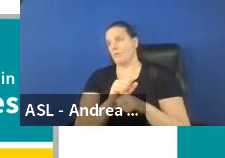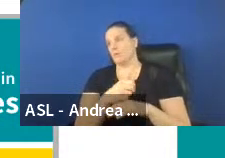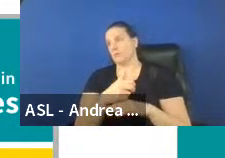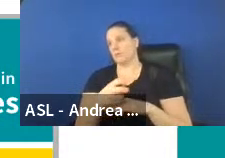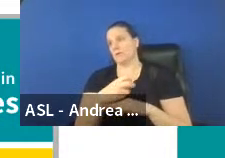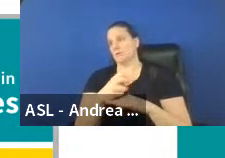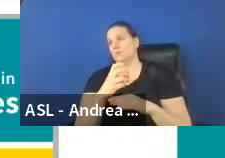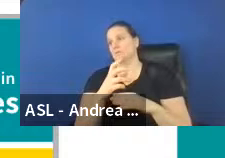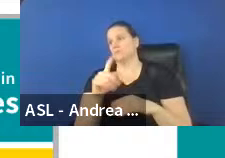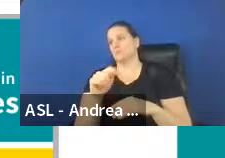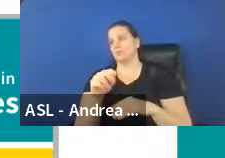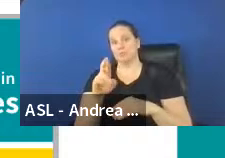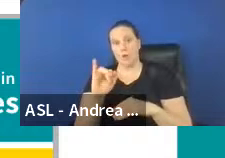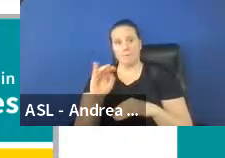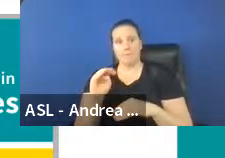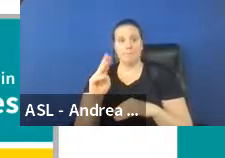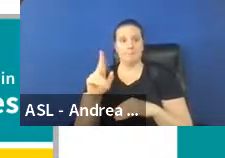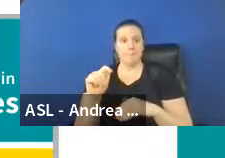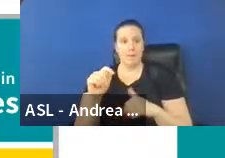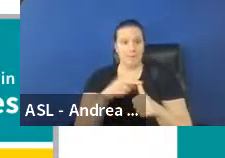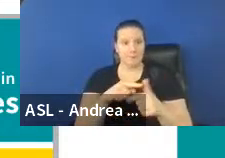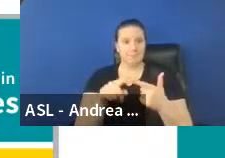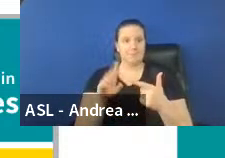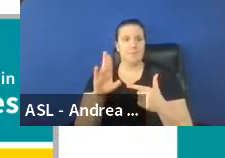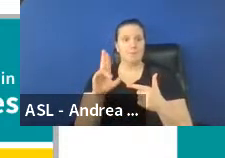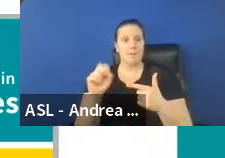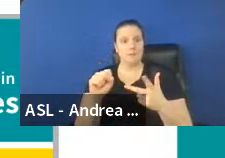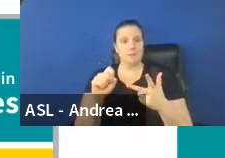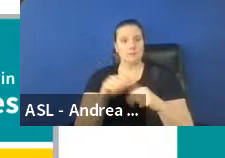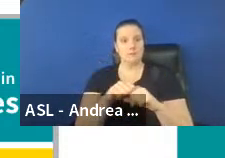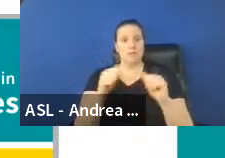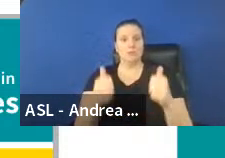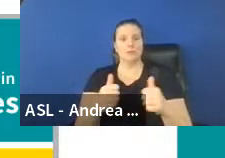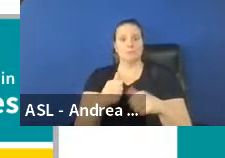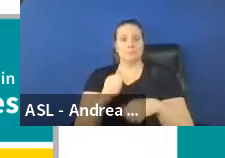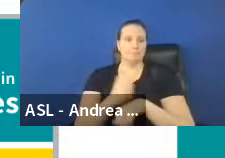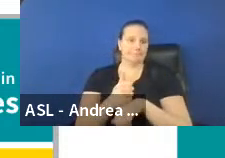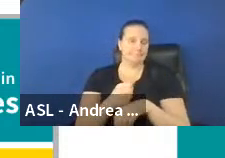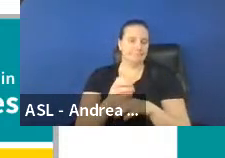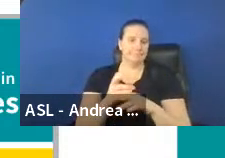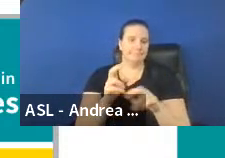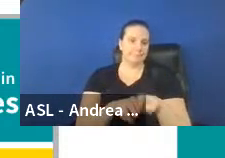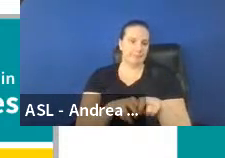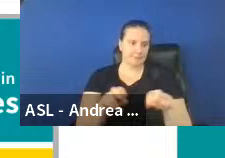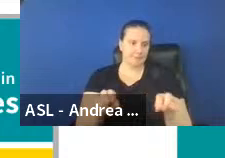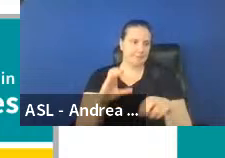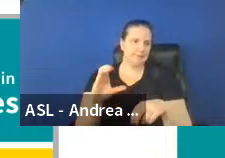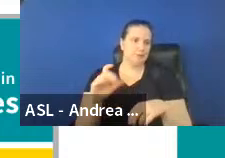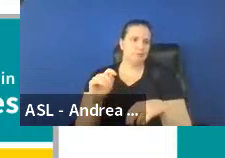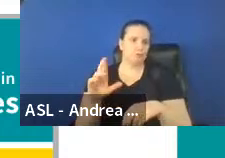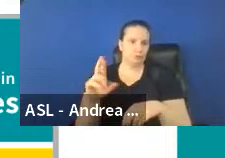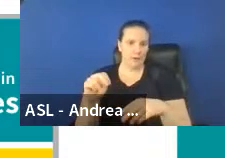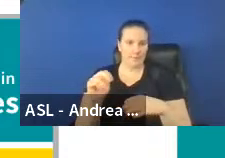on TriMet bus stations and benches, as well as C-Tran buses